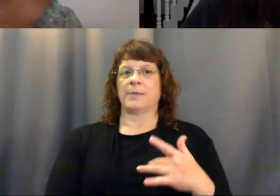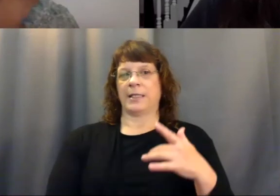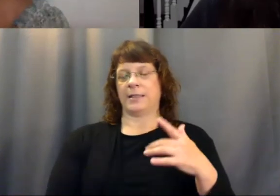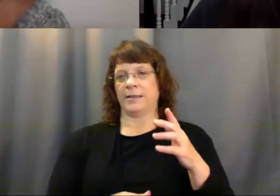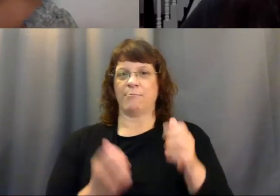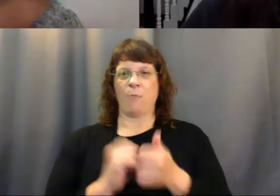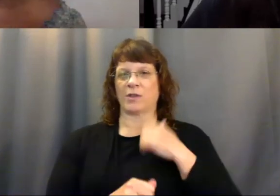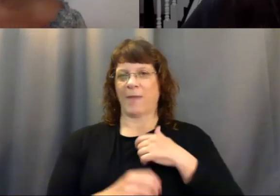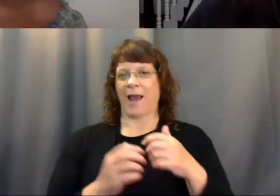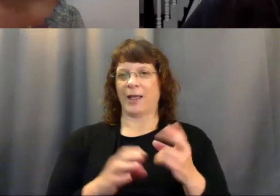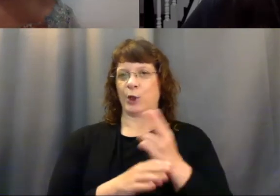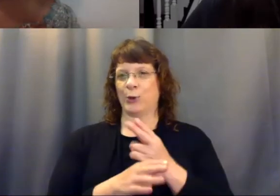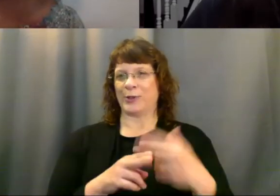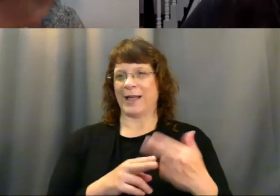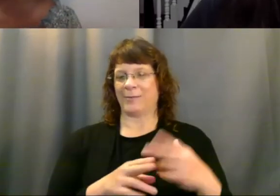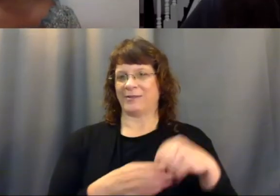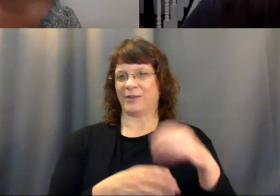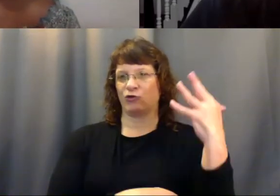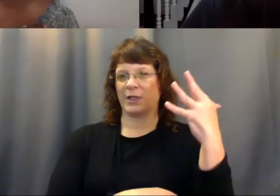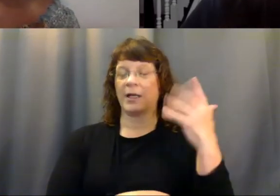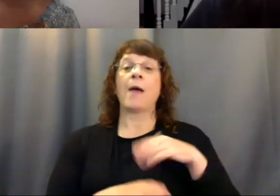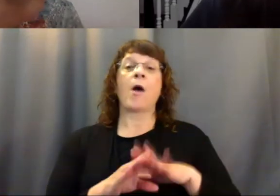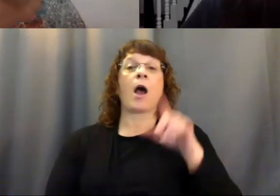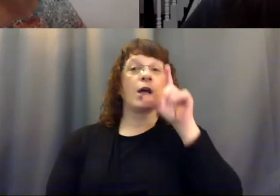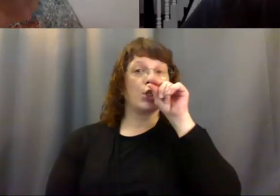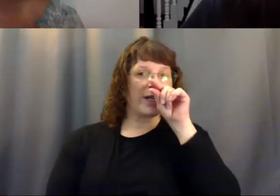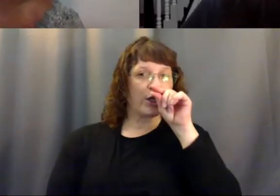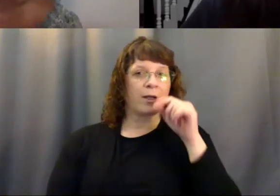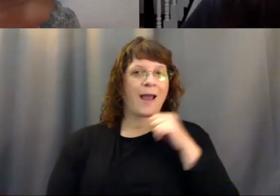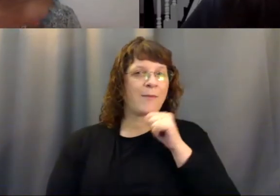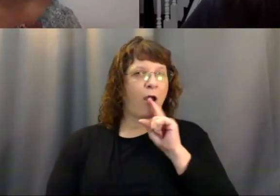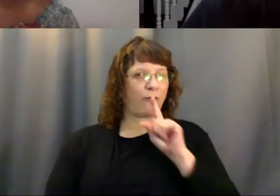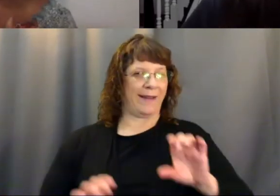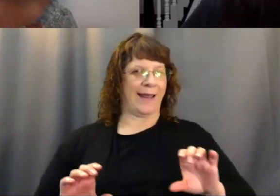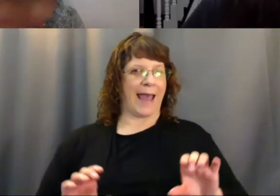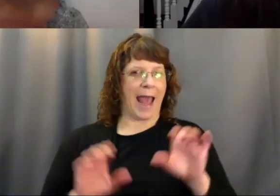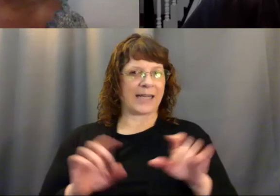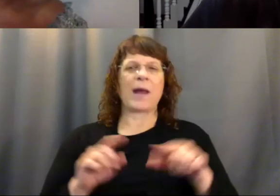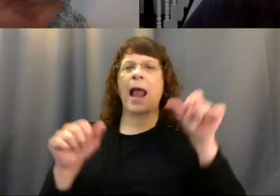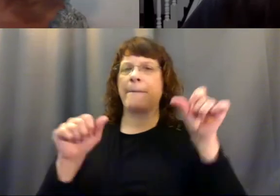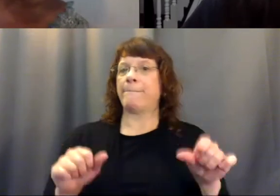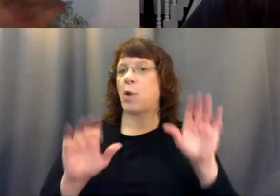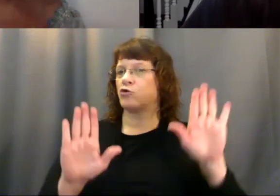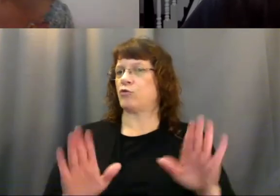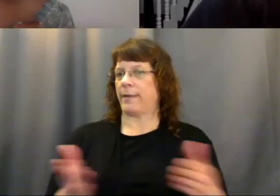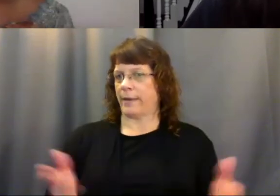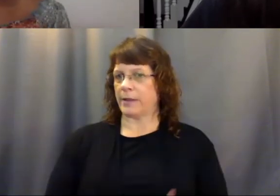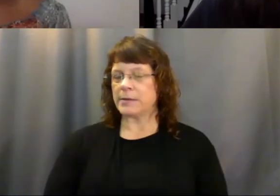usernames. I'm on Twitter. I am not extremely active, but I do post great things when I post